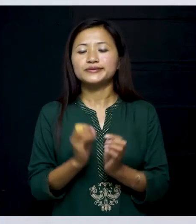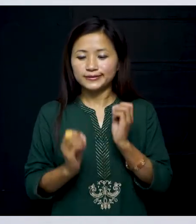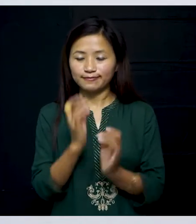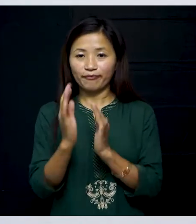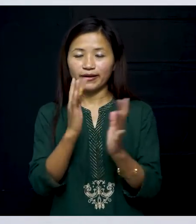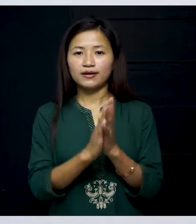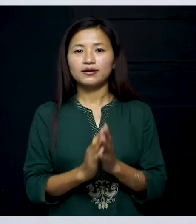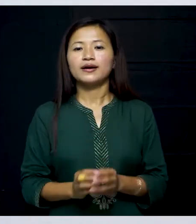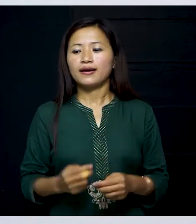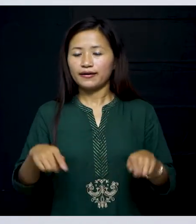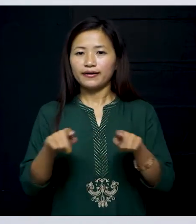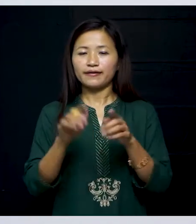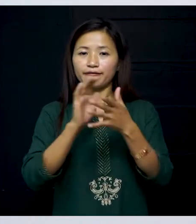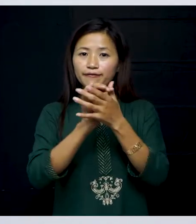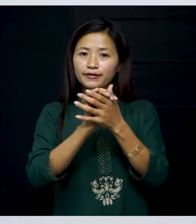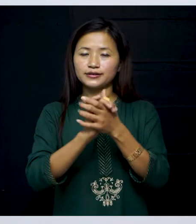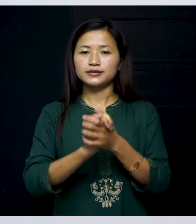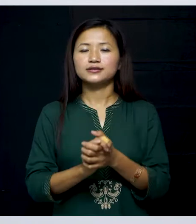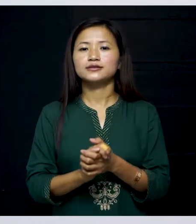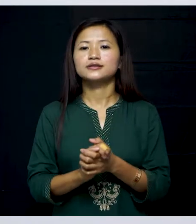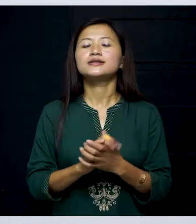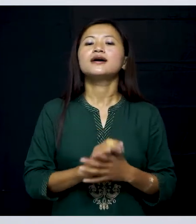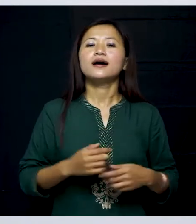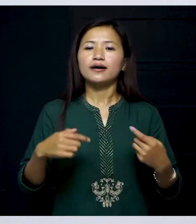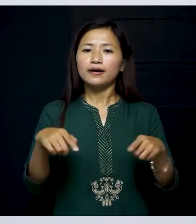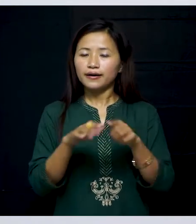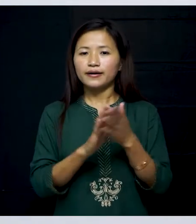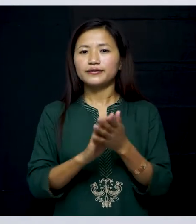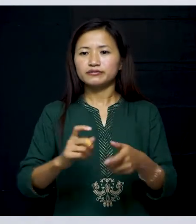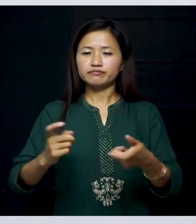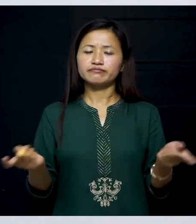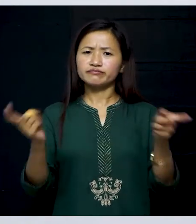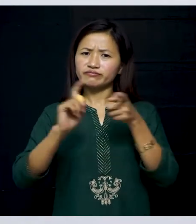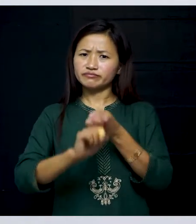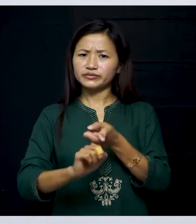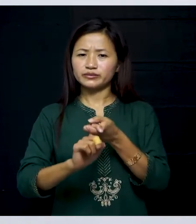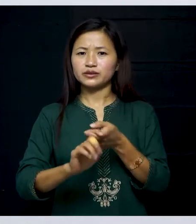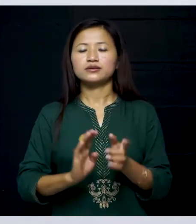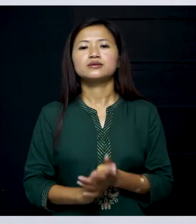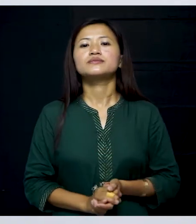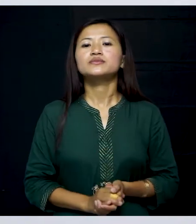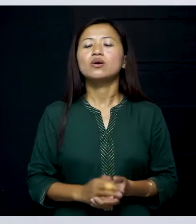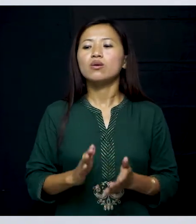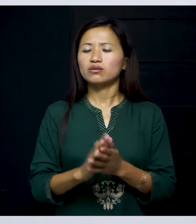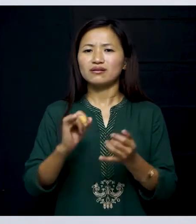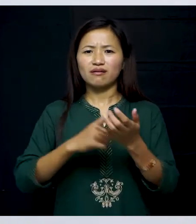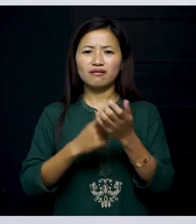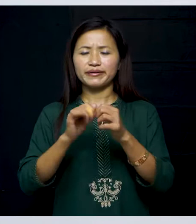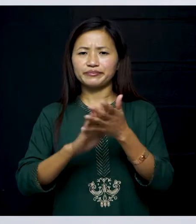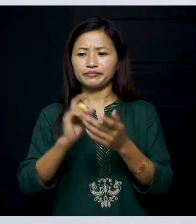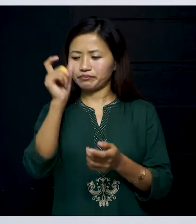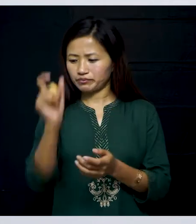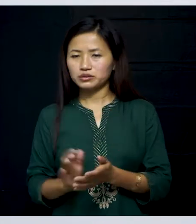friend and foe. A friend, I do not have to explain that again, but a foe means an enemy or a rival. A person